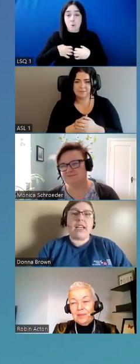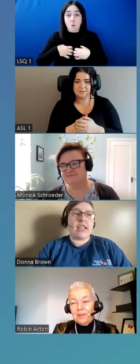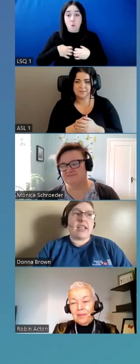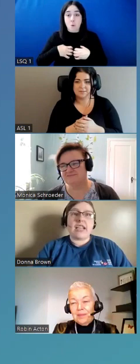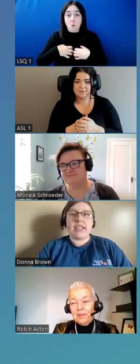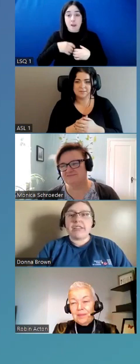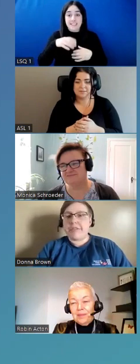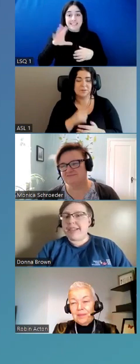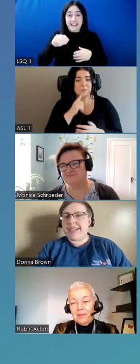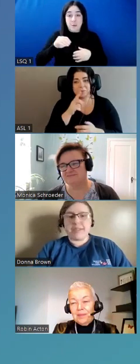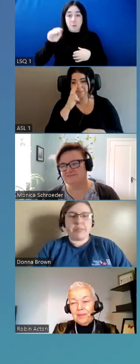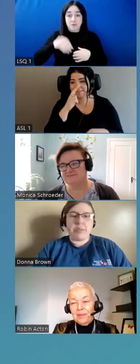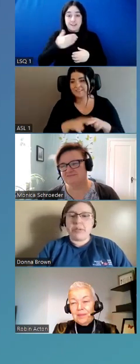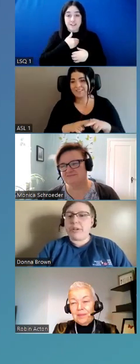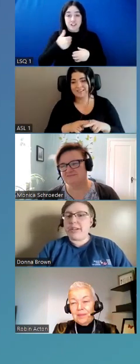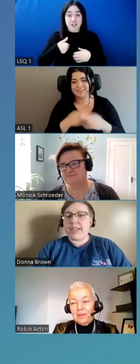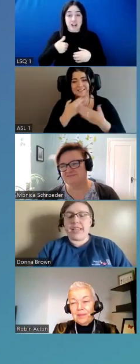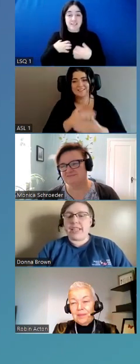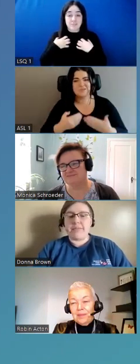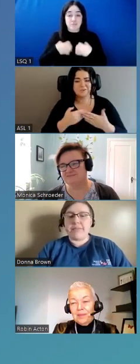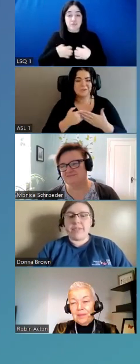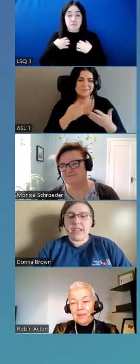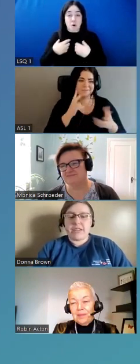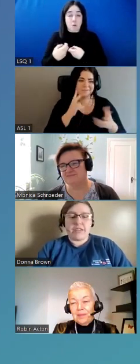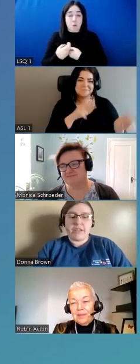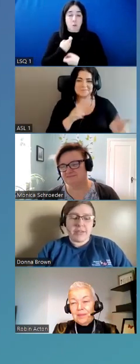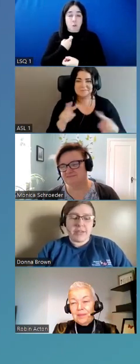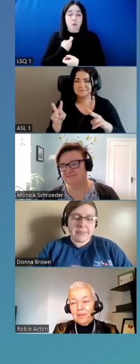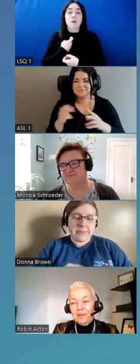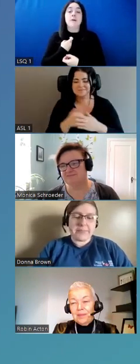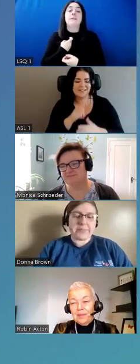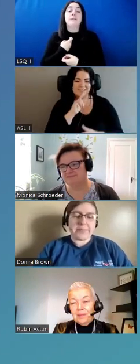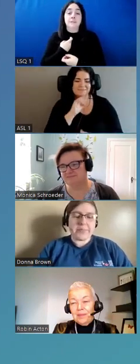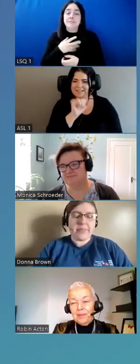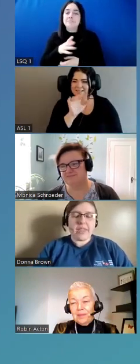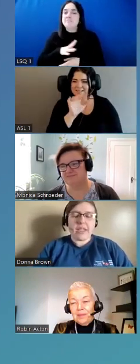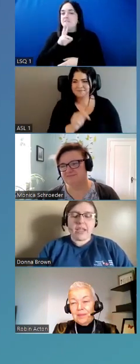fun and I like to explore and I just love it.